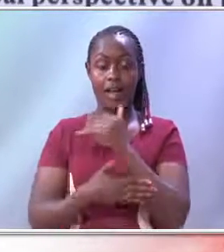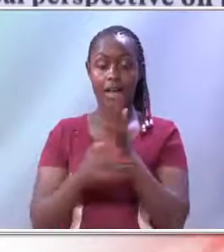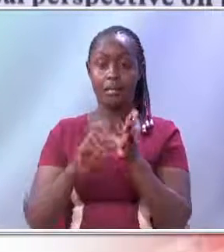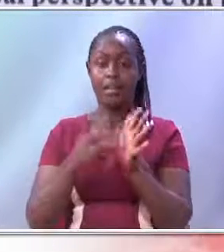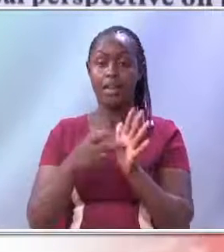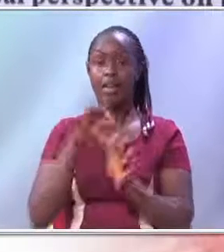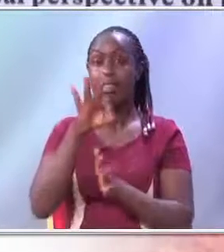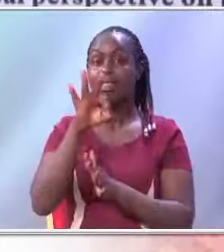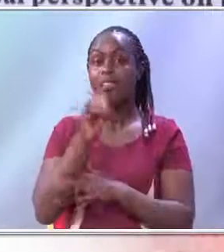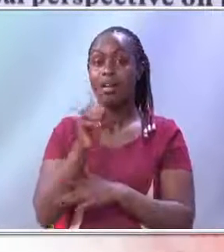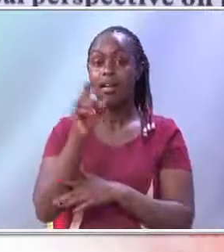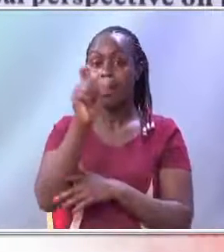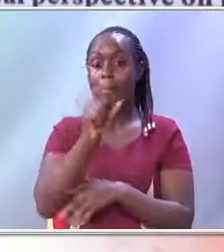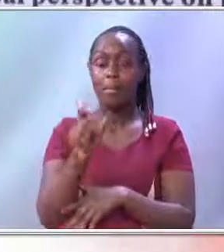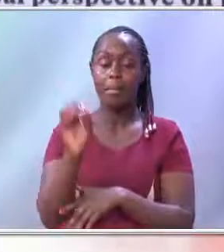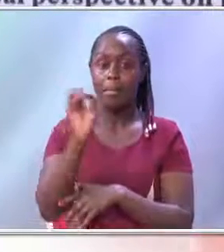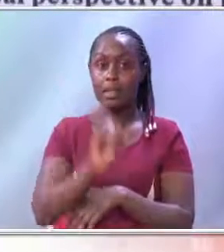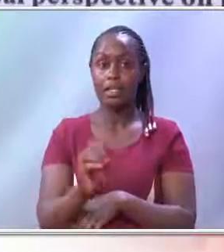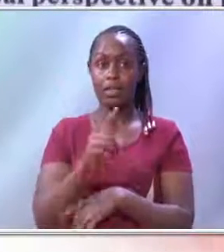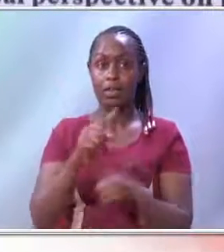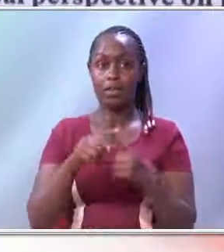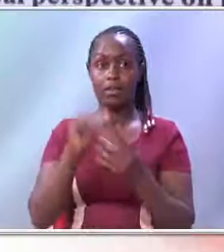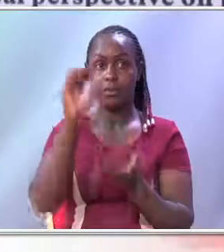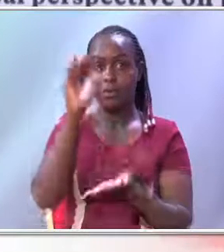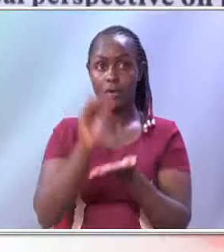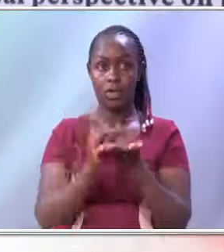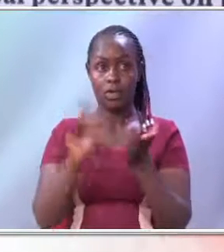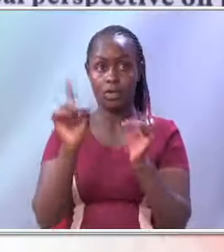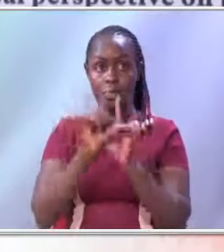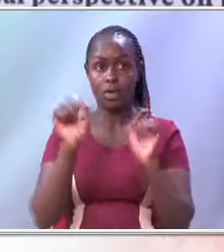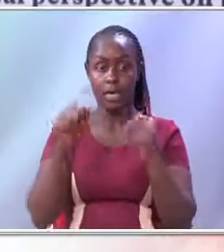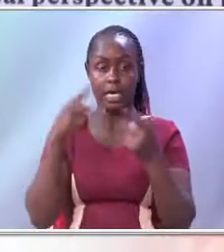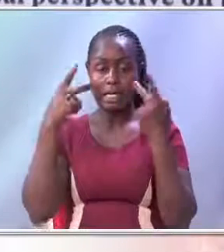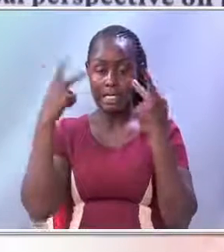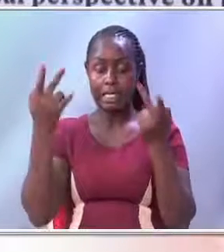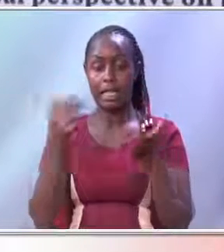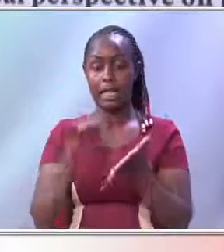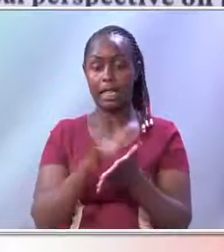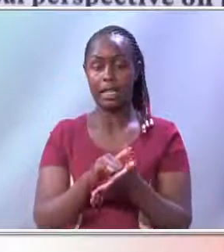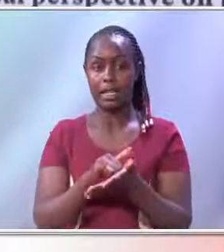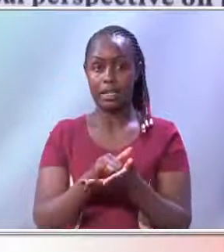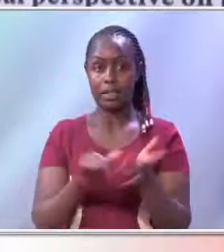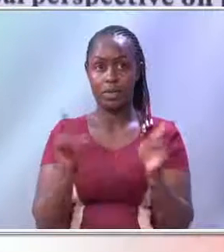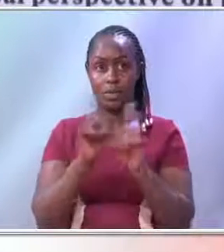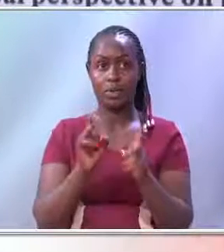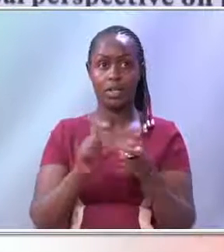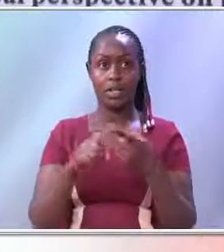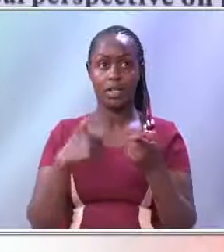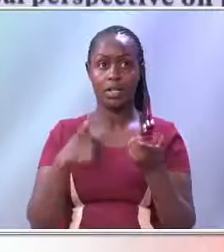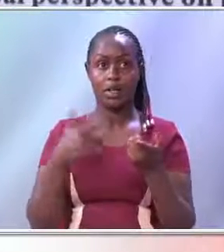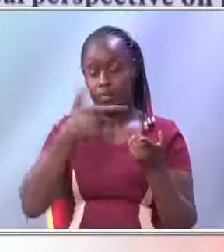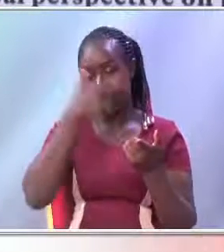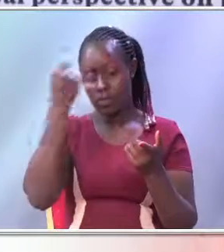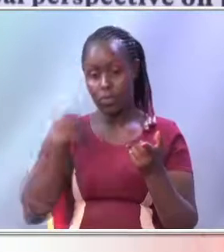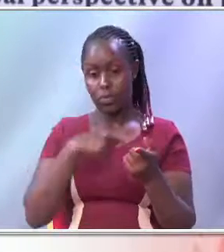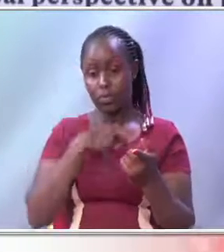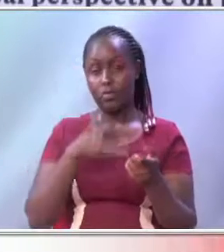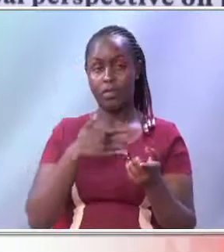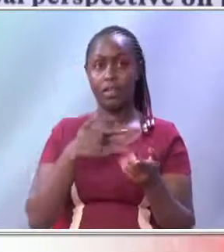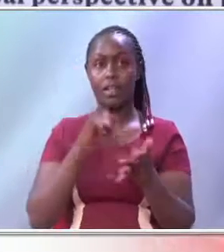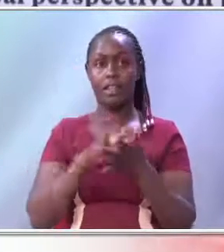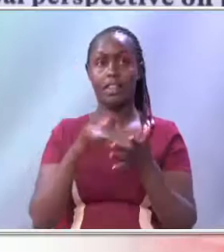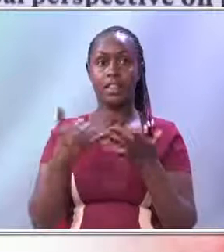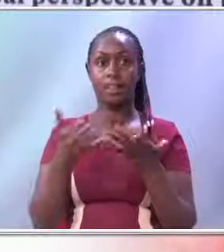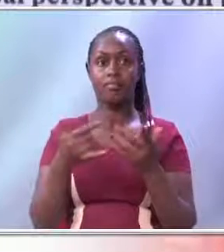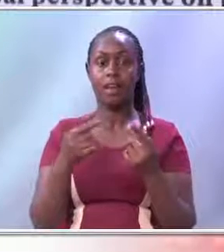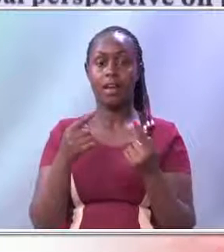30% of world grain exports, you know, you can see that adding to the inflationary fire. We can see food prices